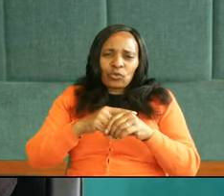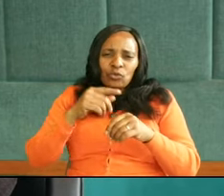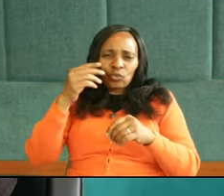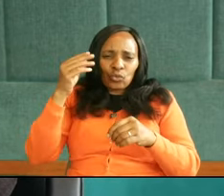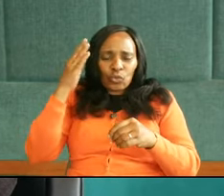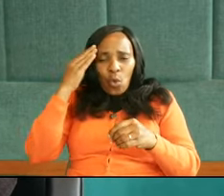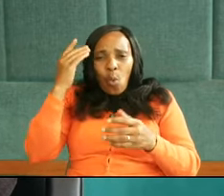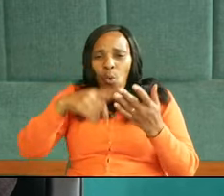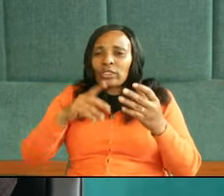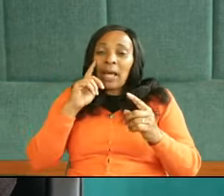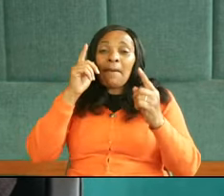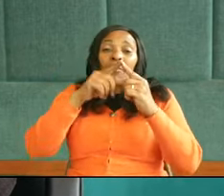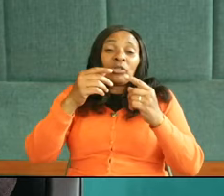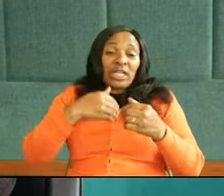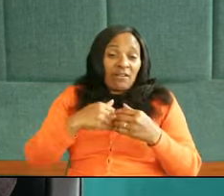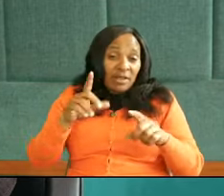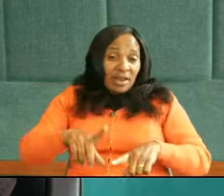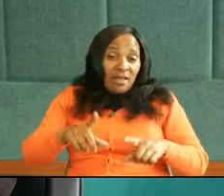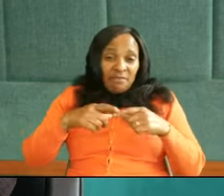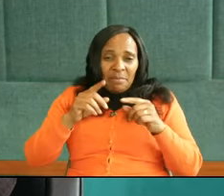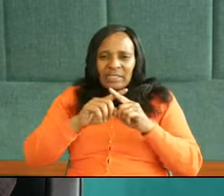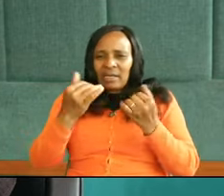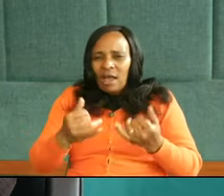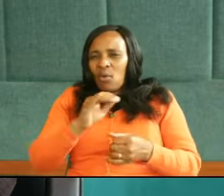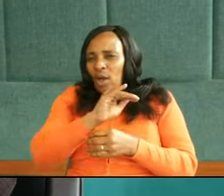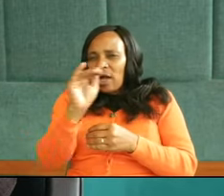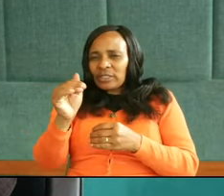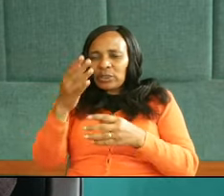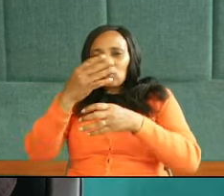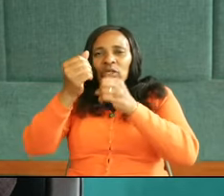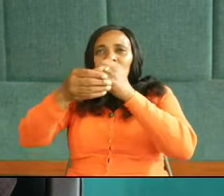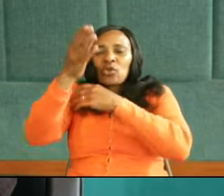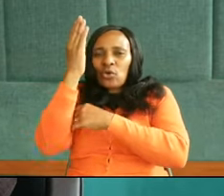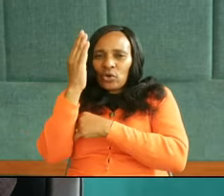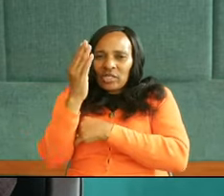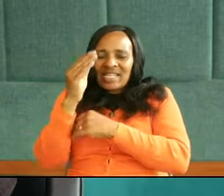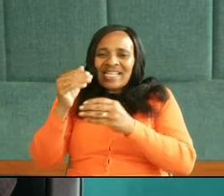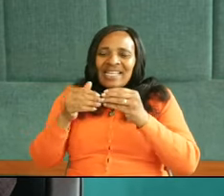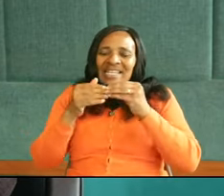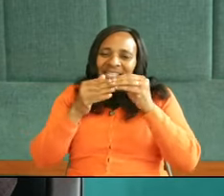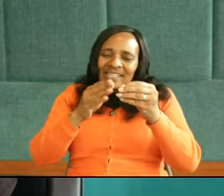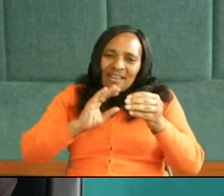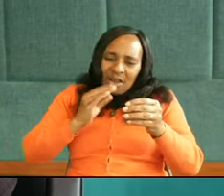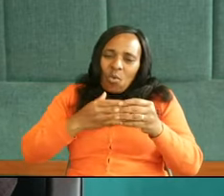life. But we are asked here to trust God in leading